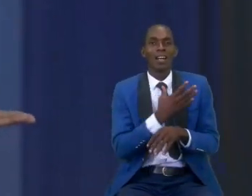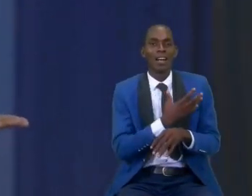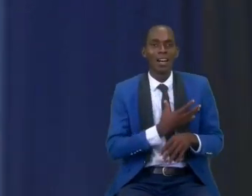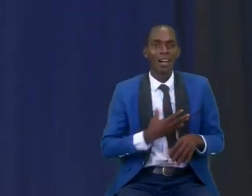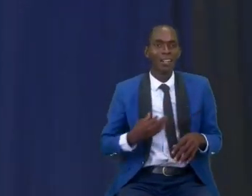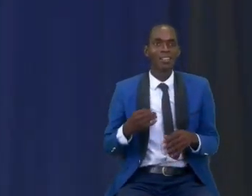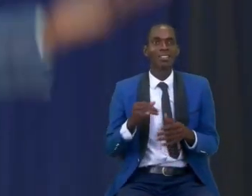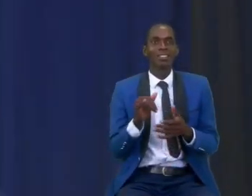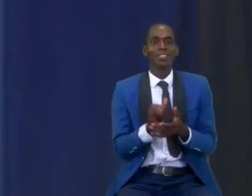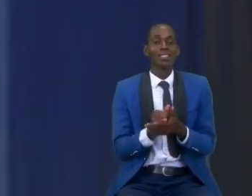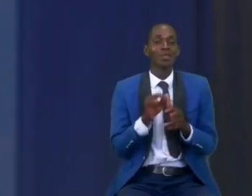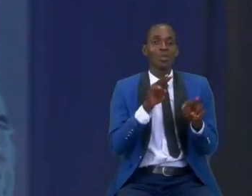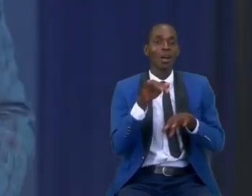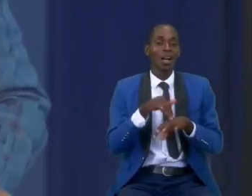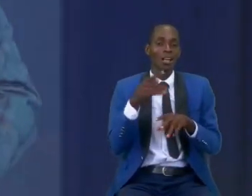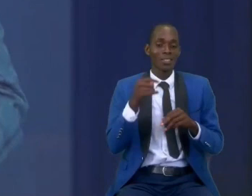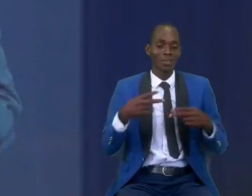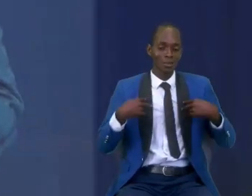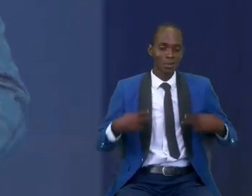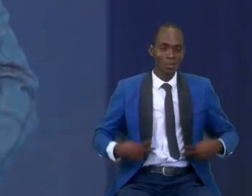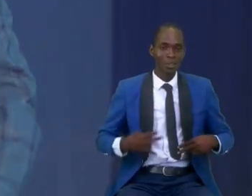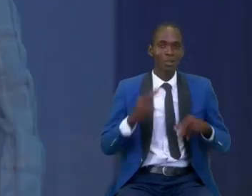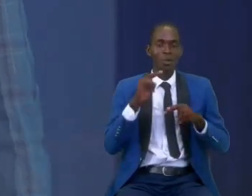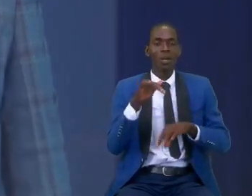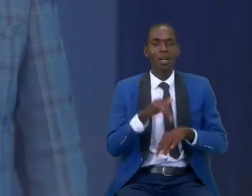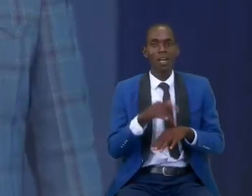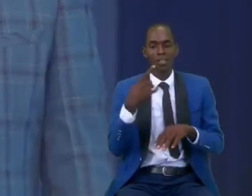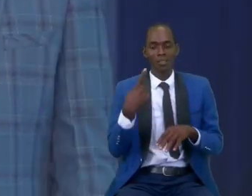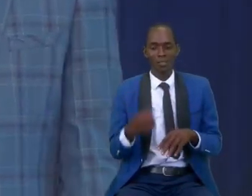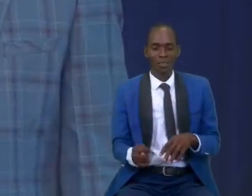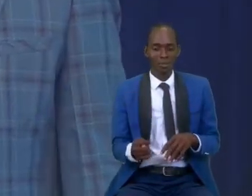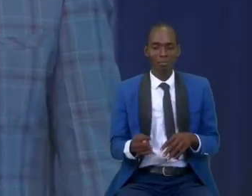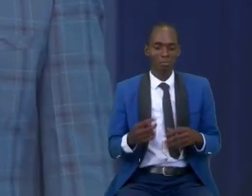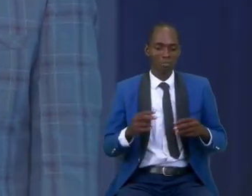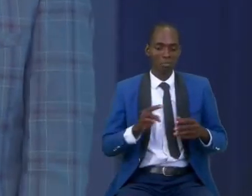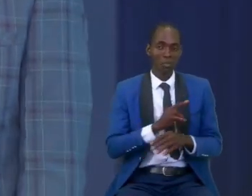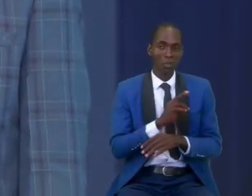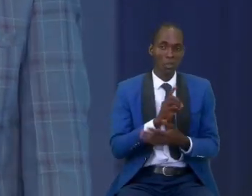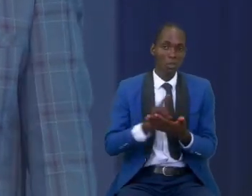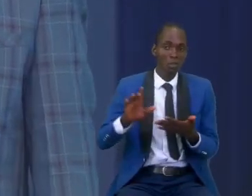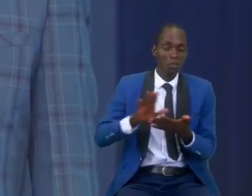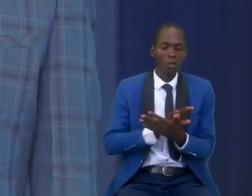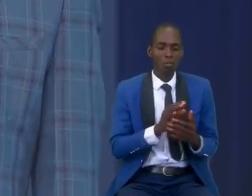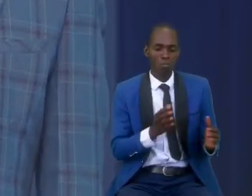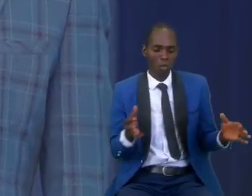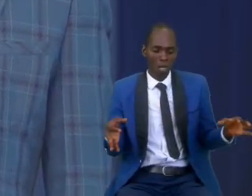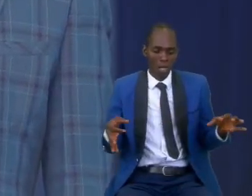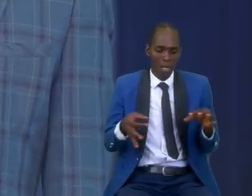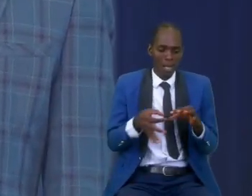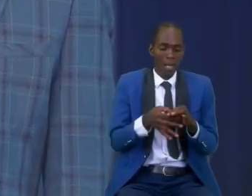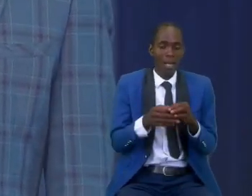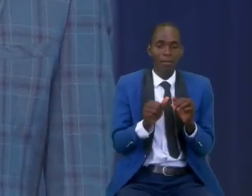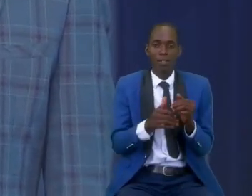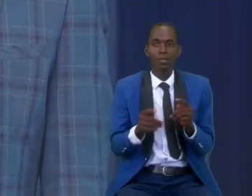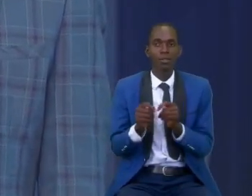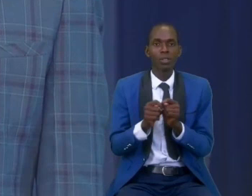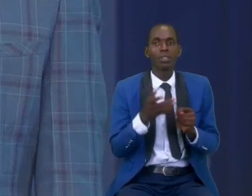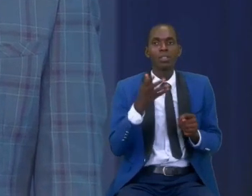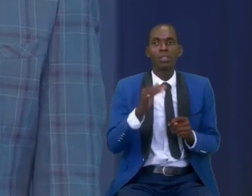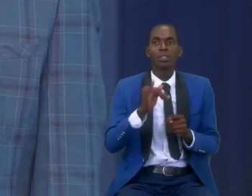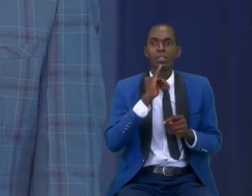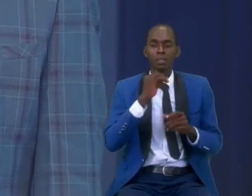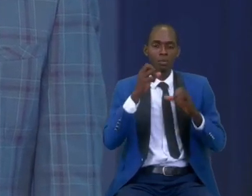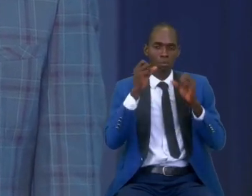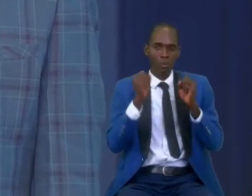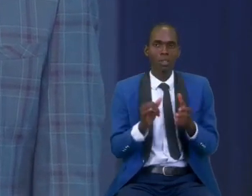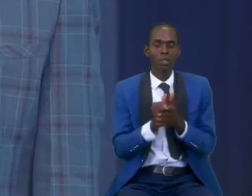the spiritual, we put everything together, there is a power that could come into your life today and lift you up